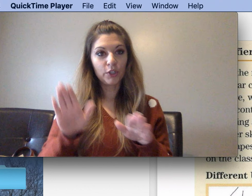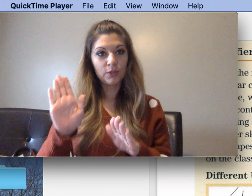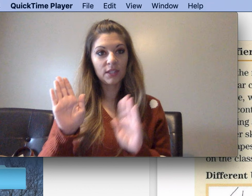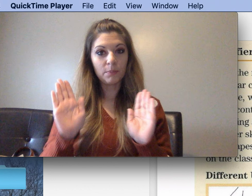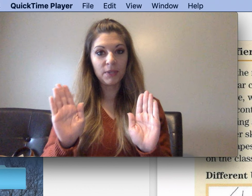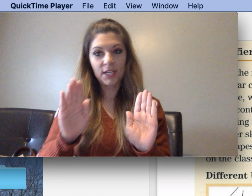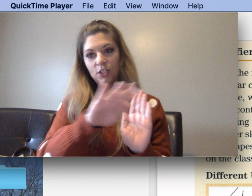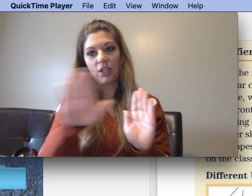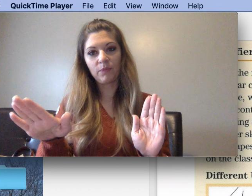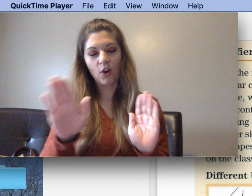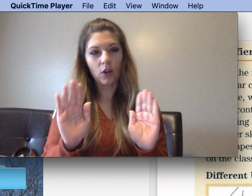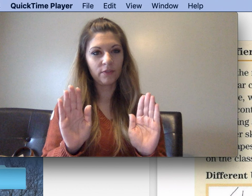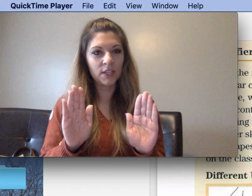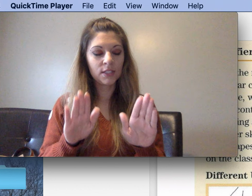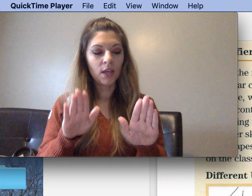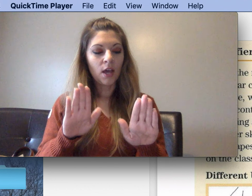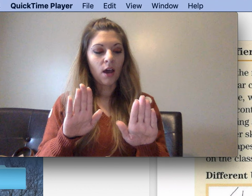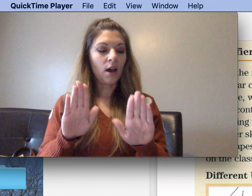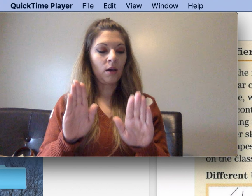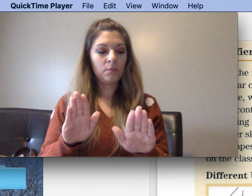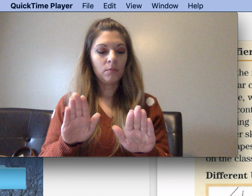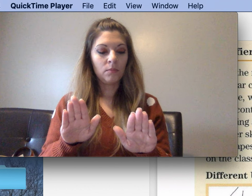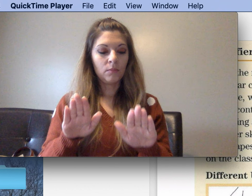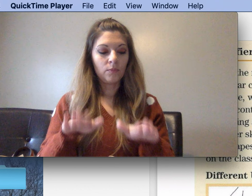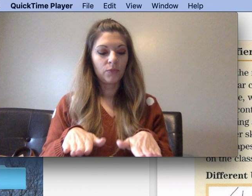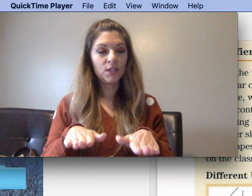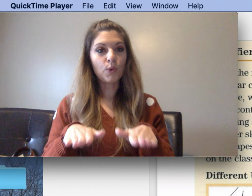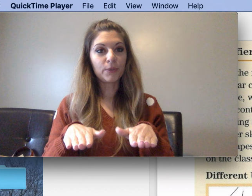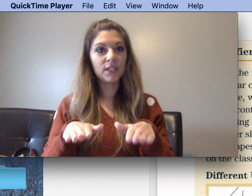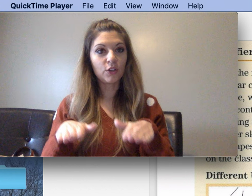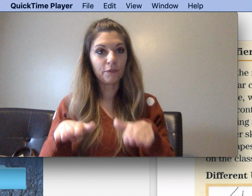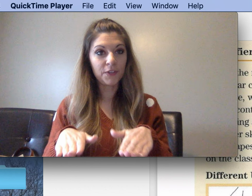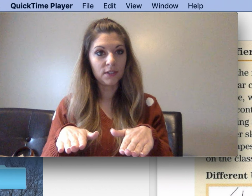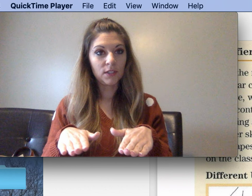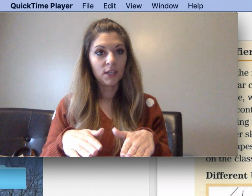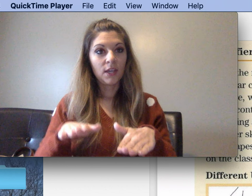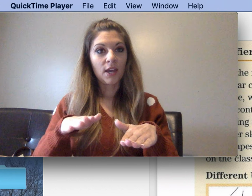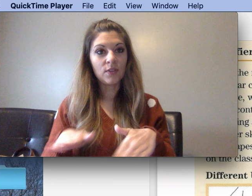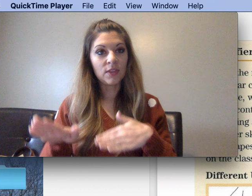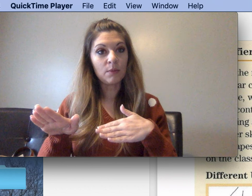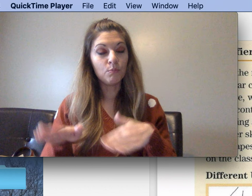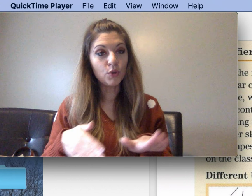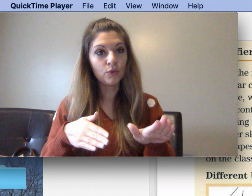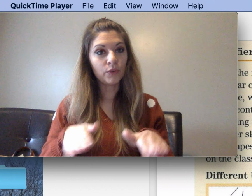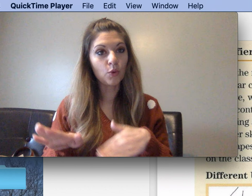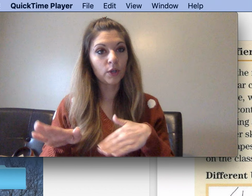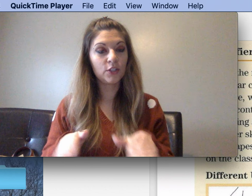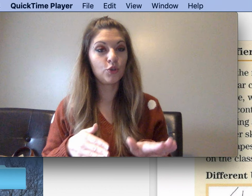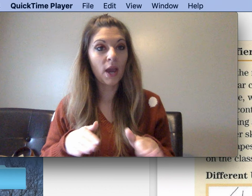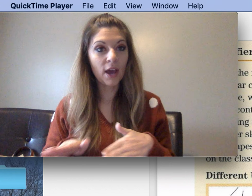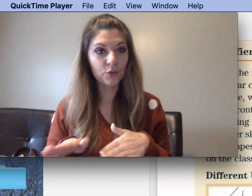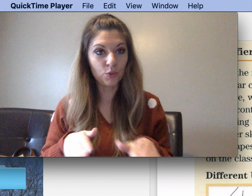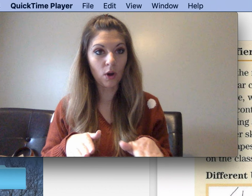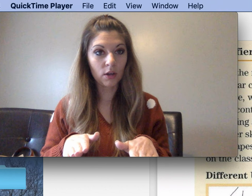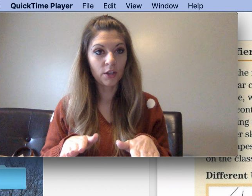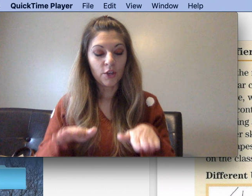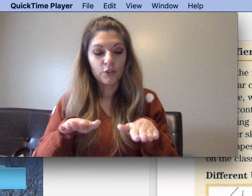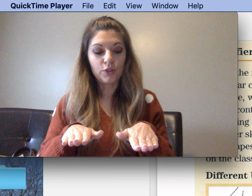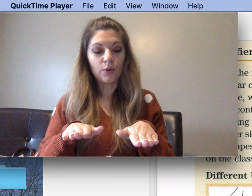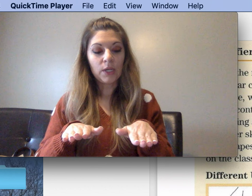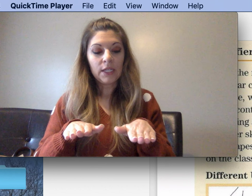We're using the B hand shape for all of these. These represent your feet, and then they move according to how you